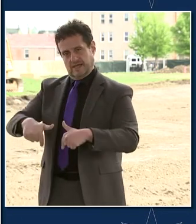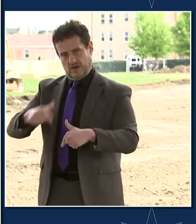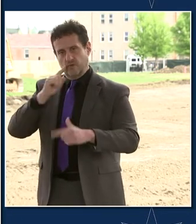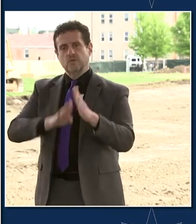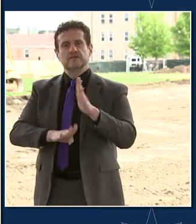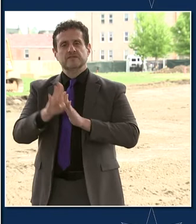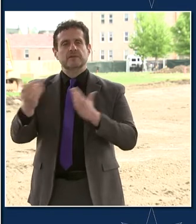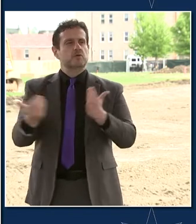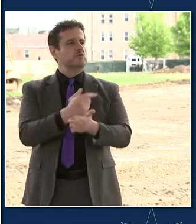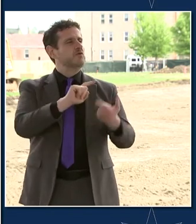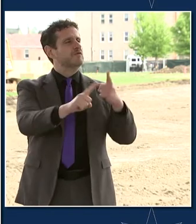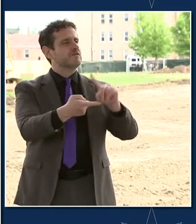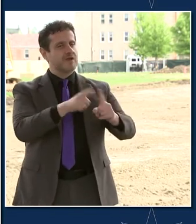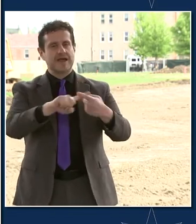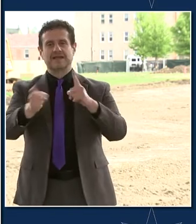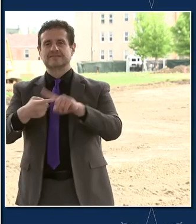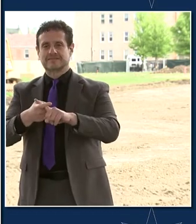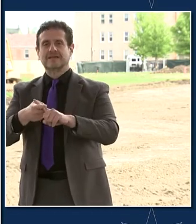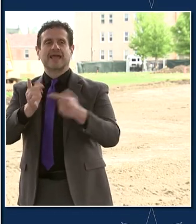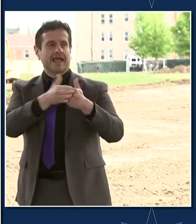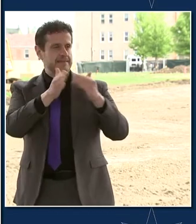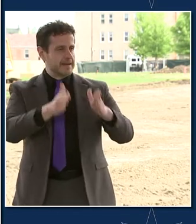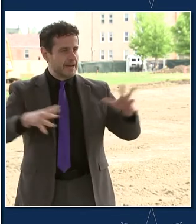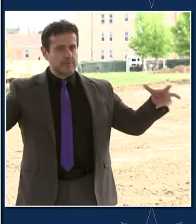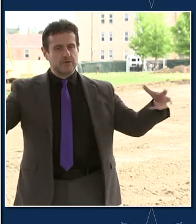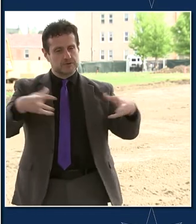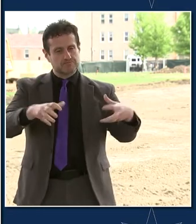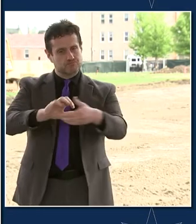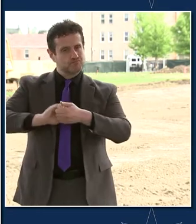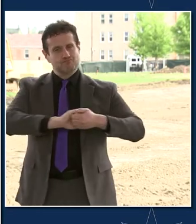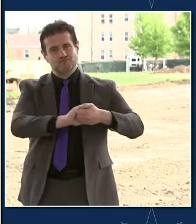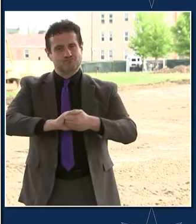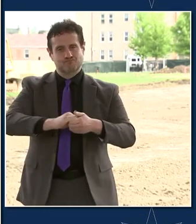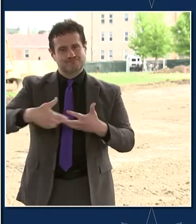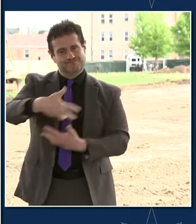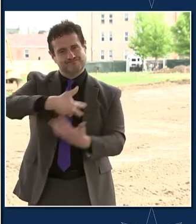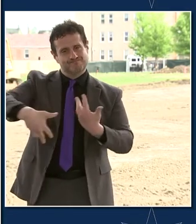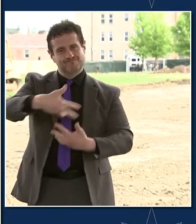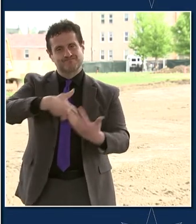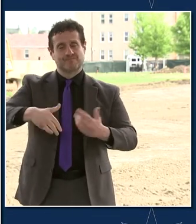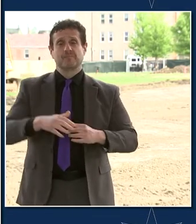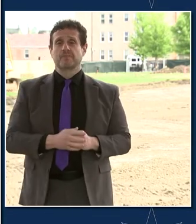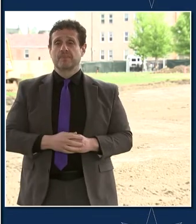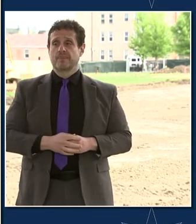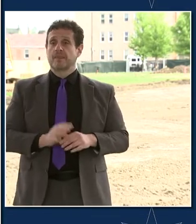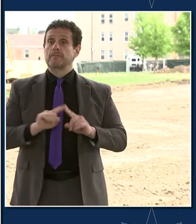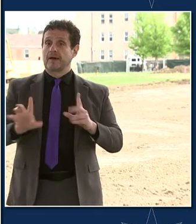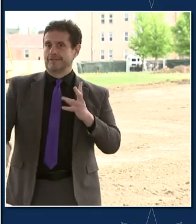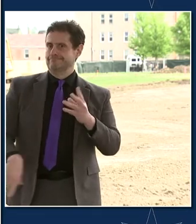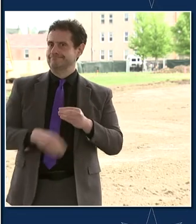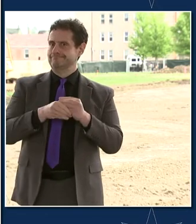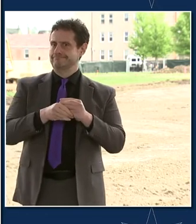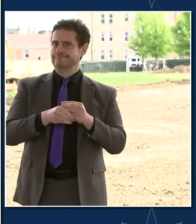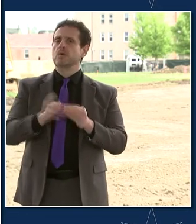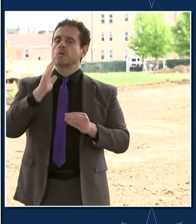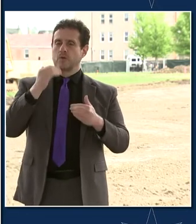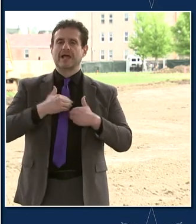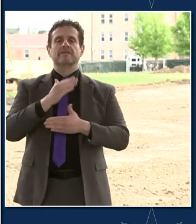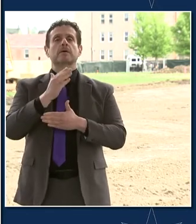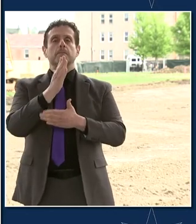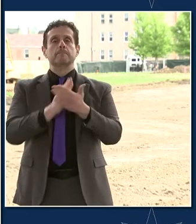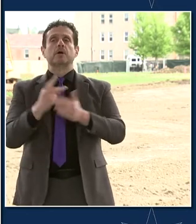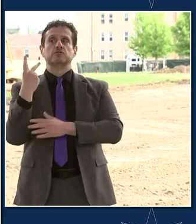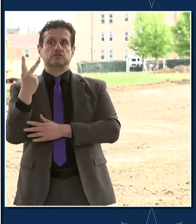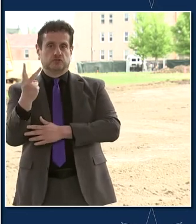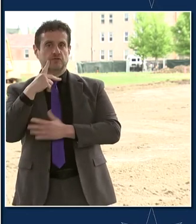friendships and will also bring neighbors together. But this is not all. There will be a phase two of this